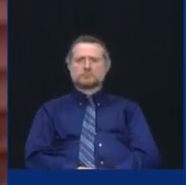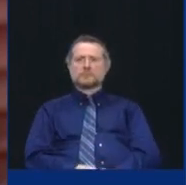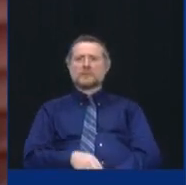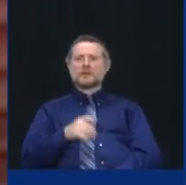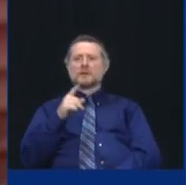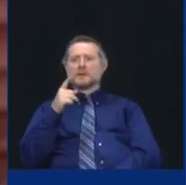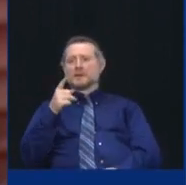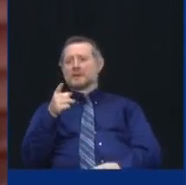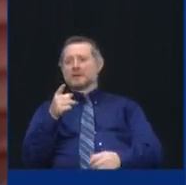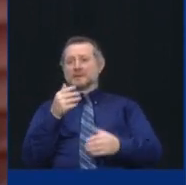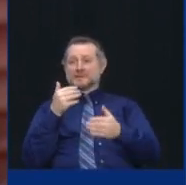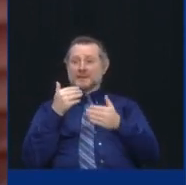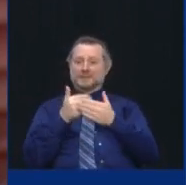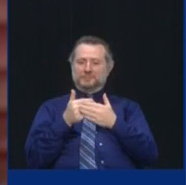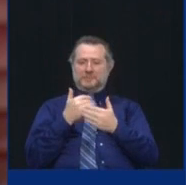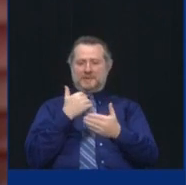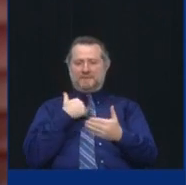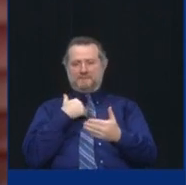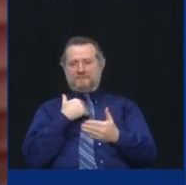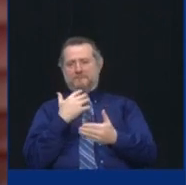Intimate has a number of